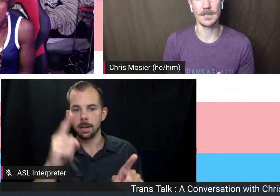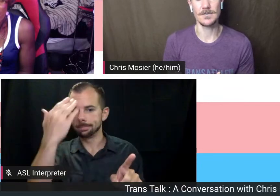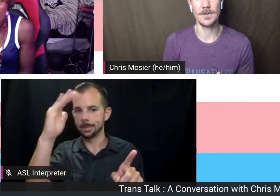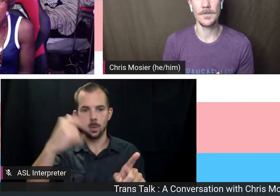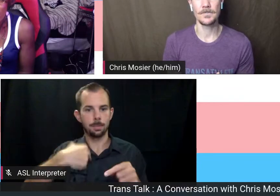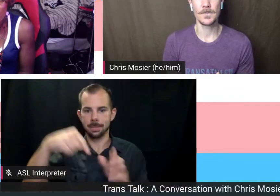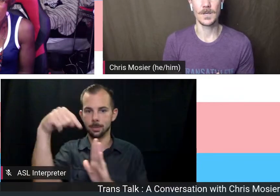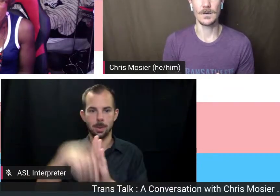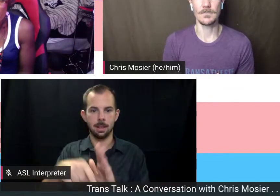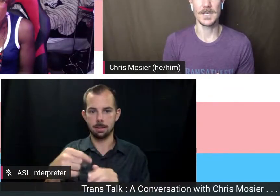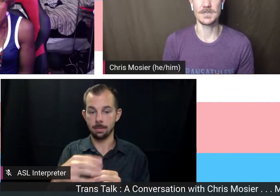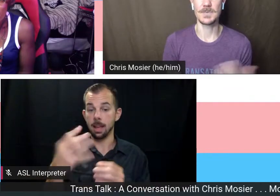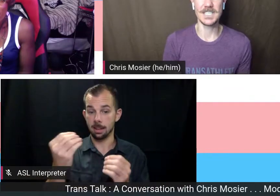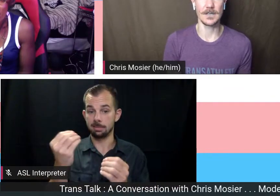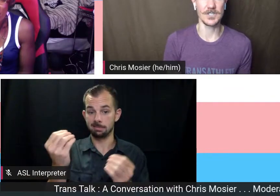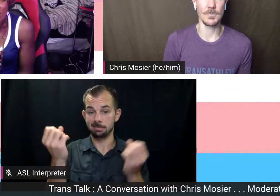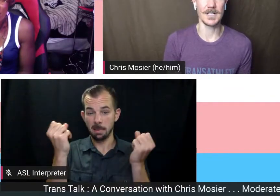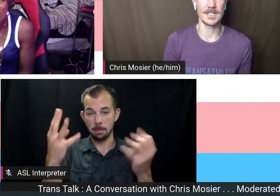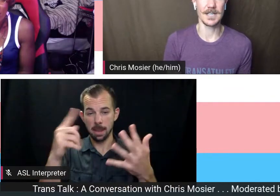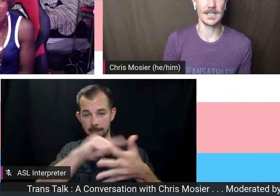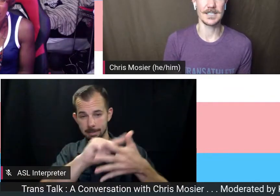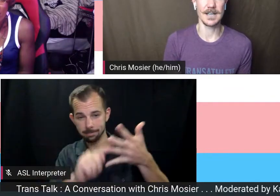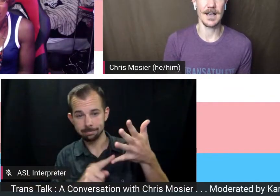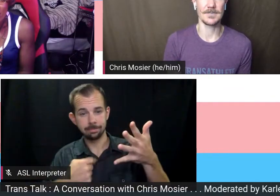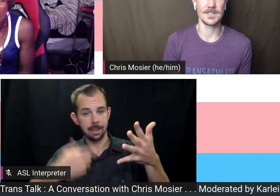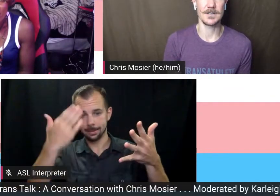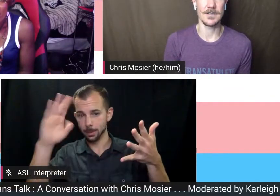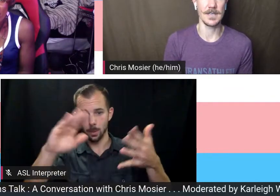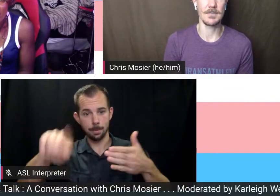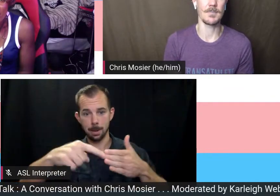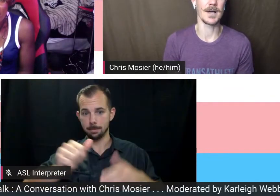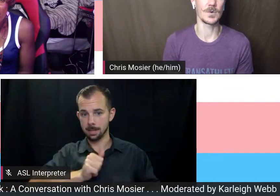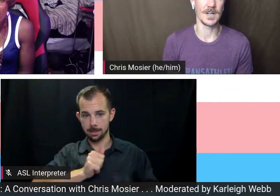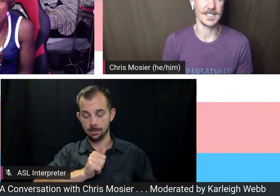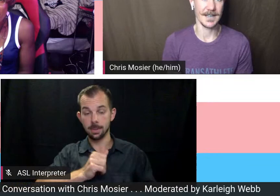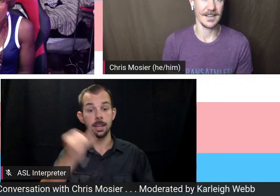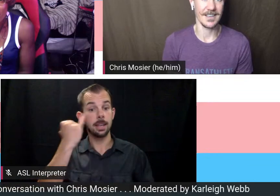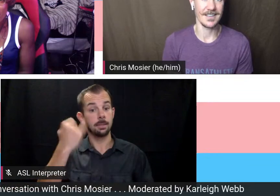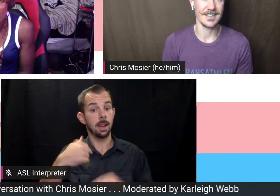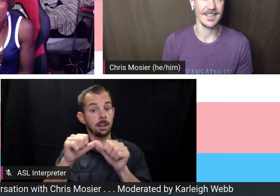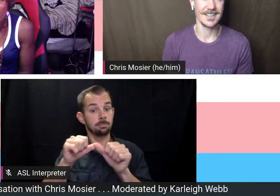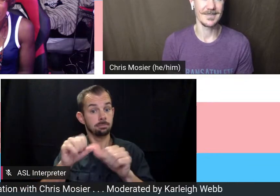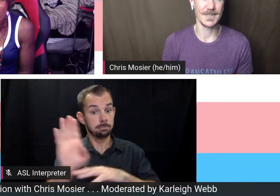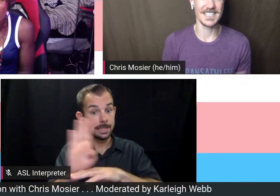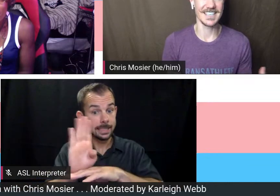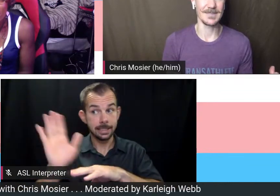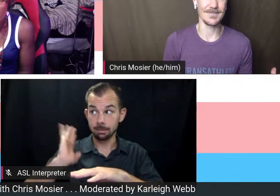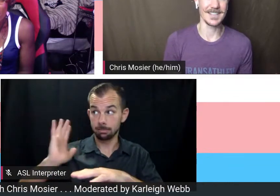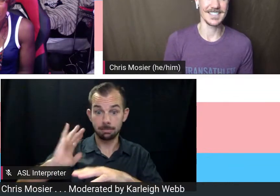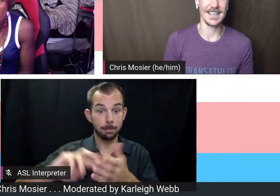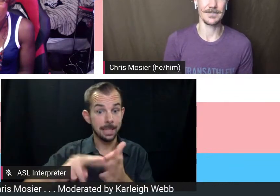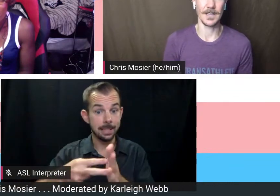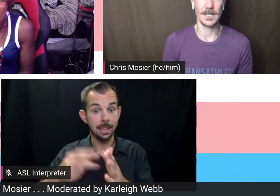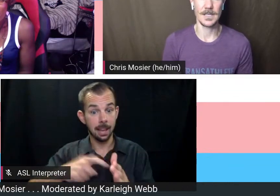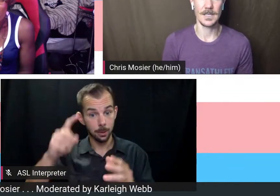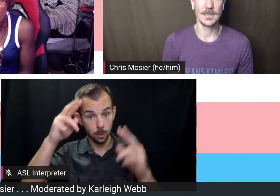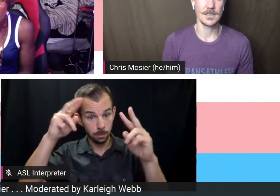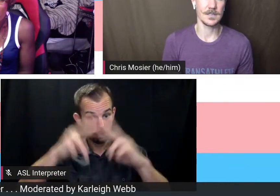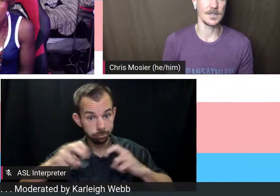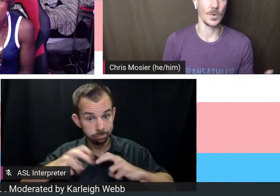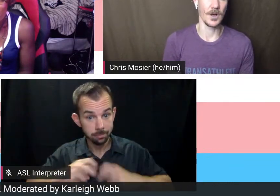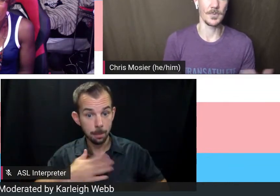know myself. Because busy also meant that I didn't have to think about my own identity. Busy meant safe,